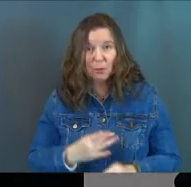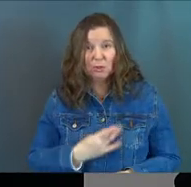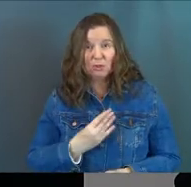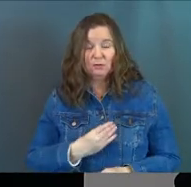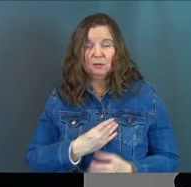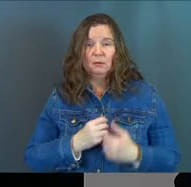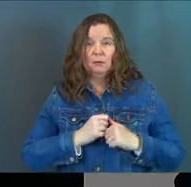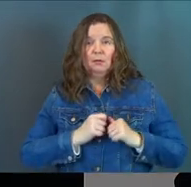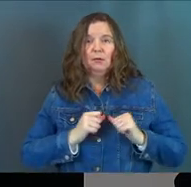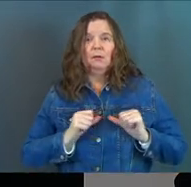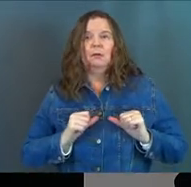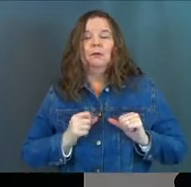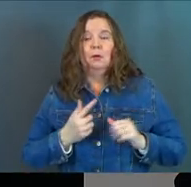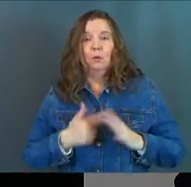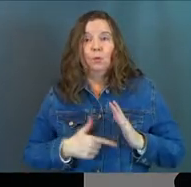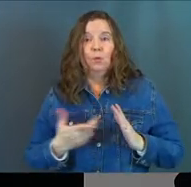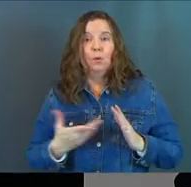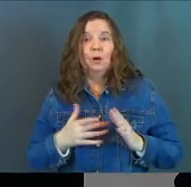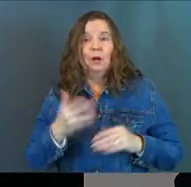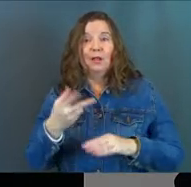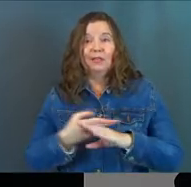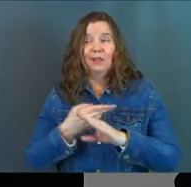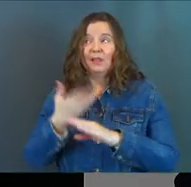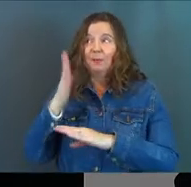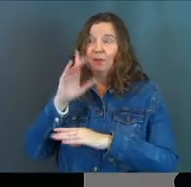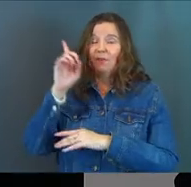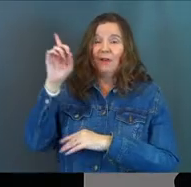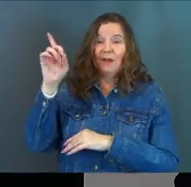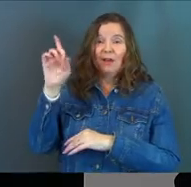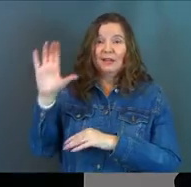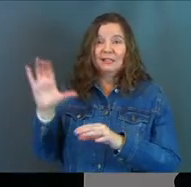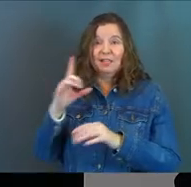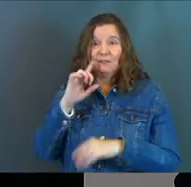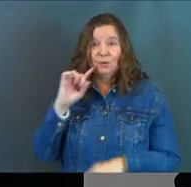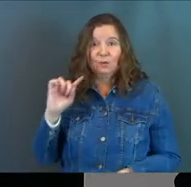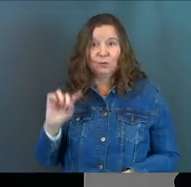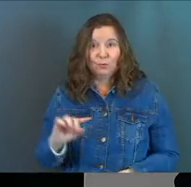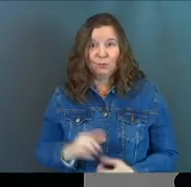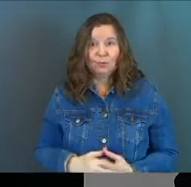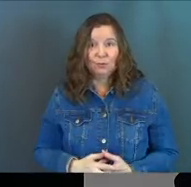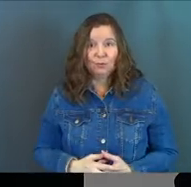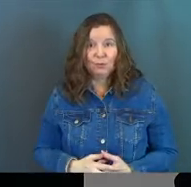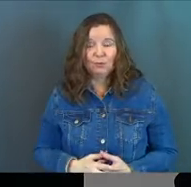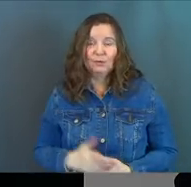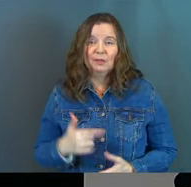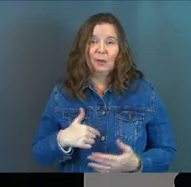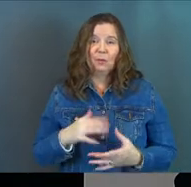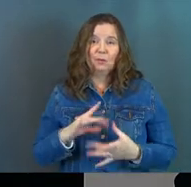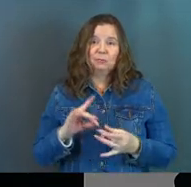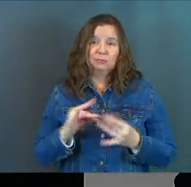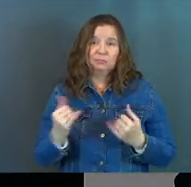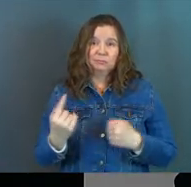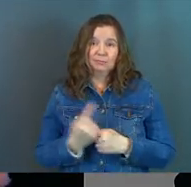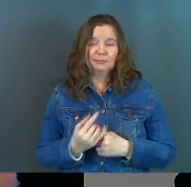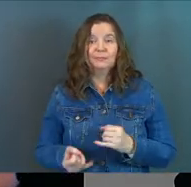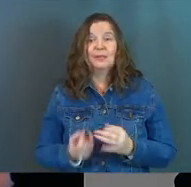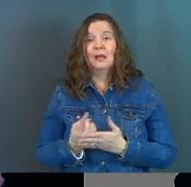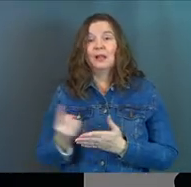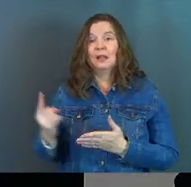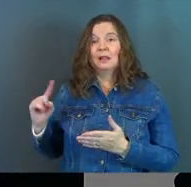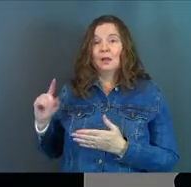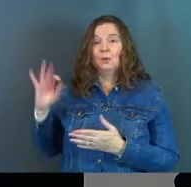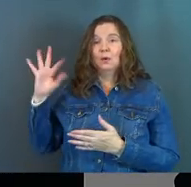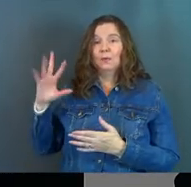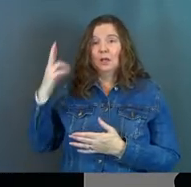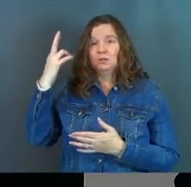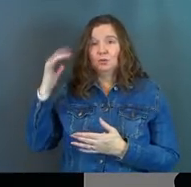feel what it is that the Lamb of God did for you? That's what we're going to do today. Last week,